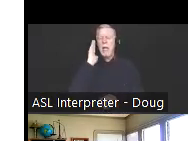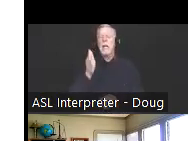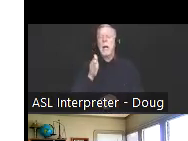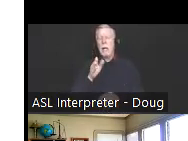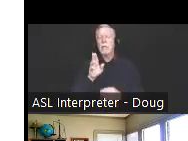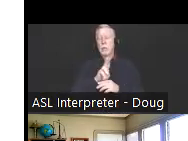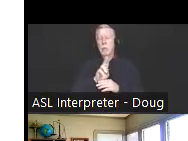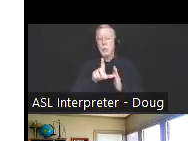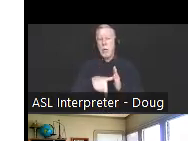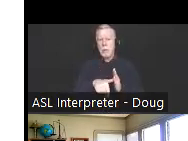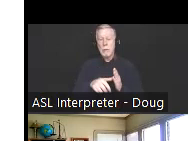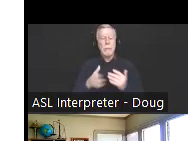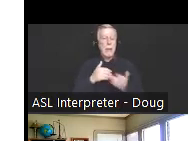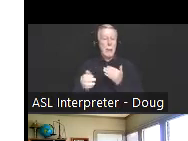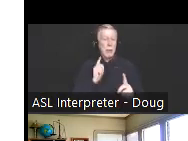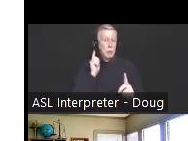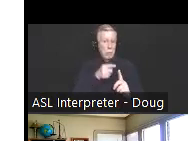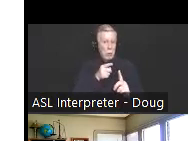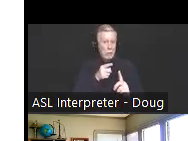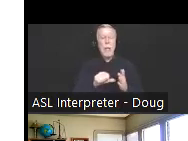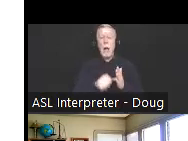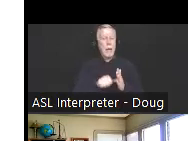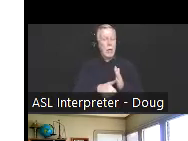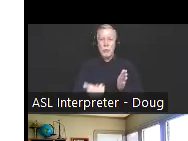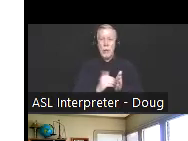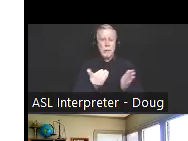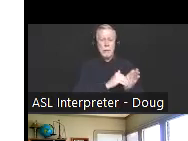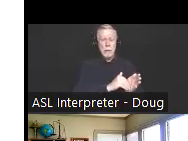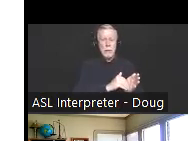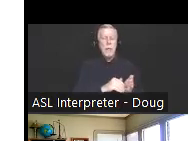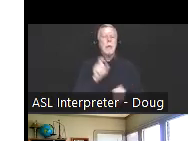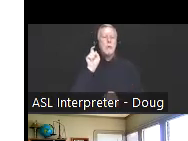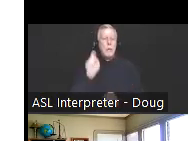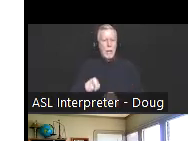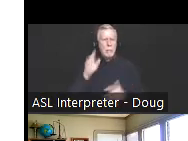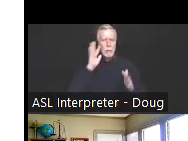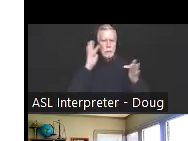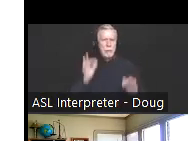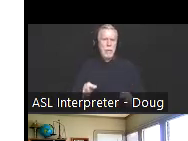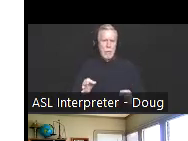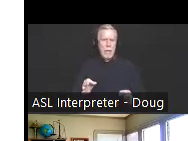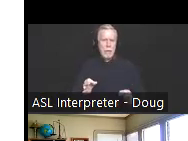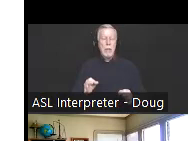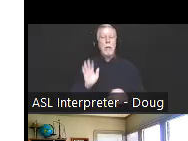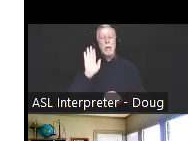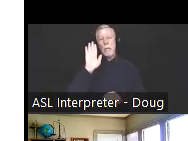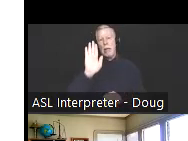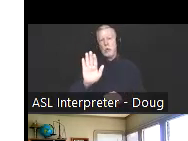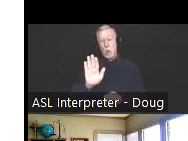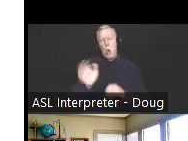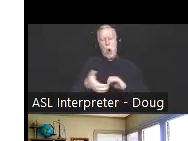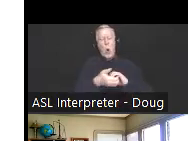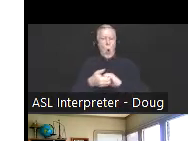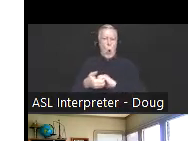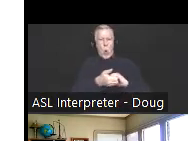point is, and I'll keep making this, you need to decide what it is that your collaborative is going to be able to